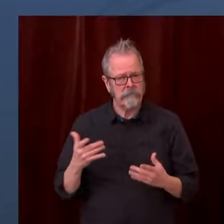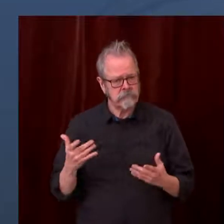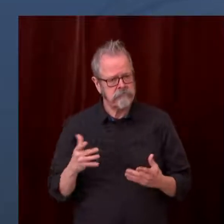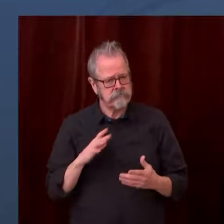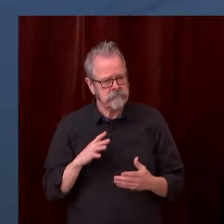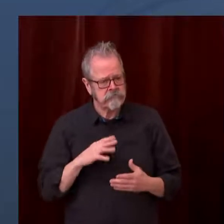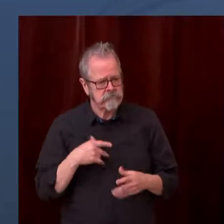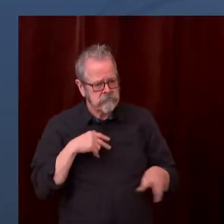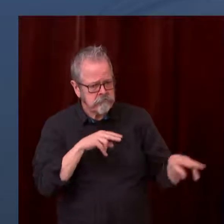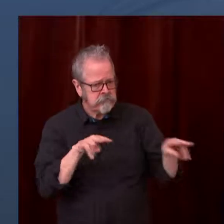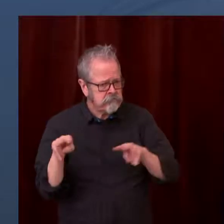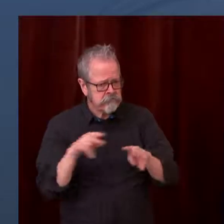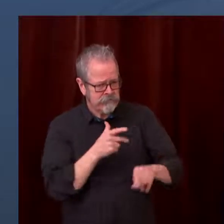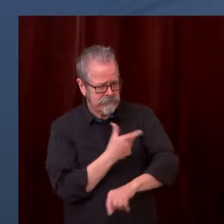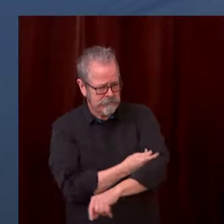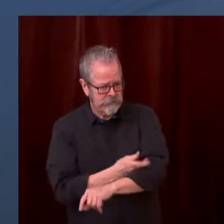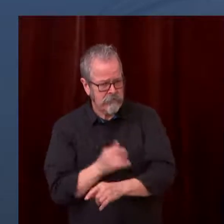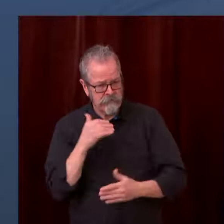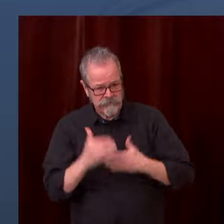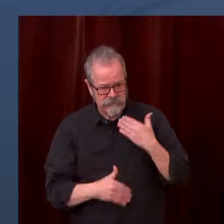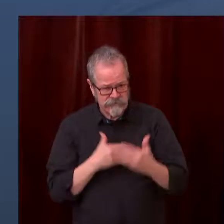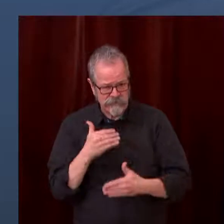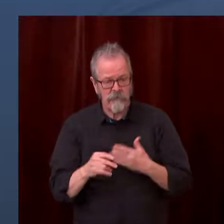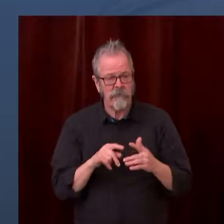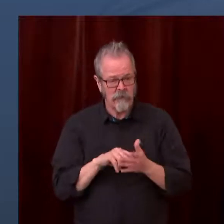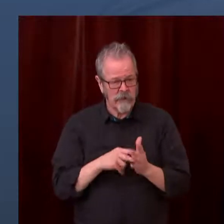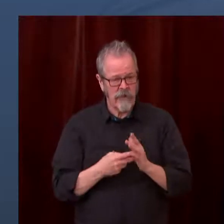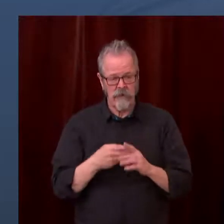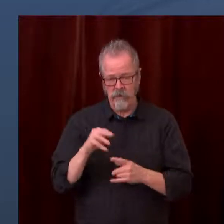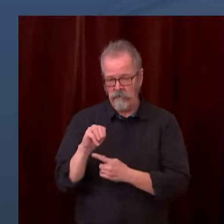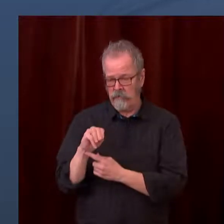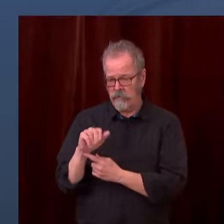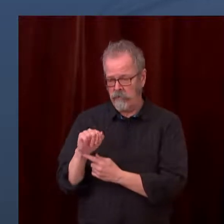those are at other risk.